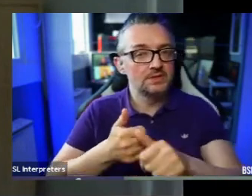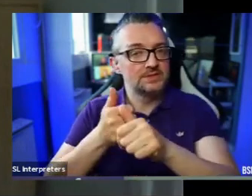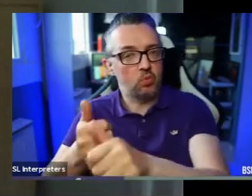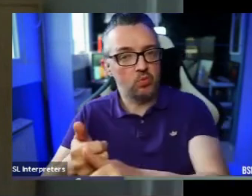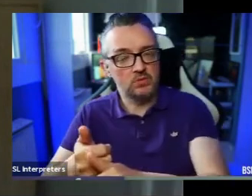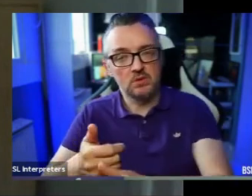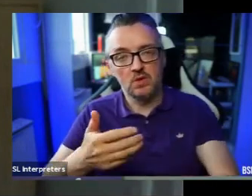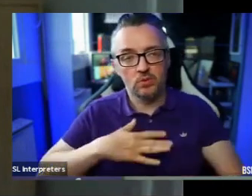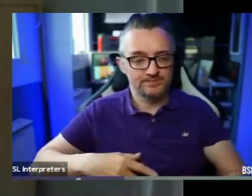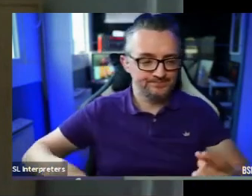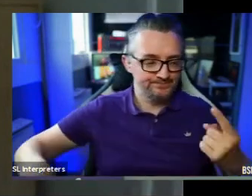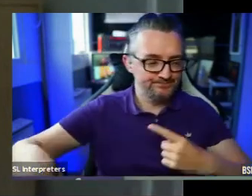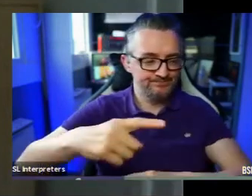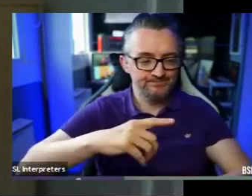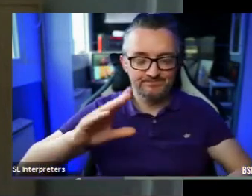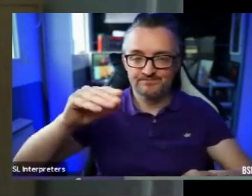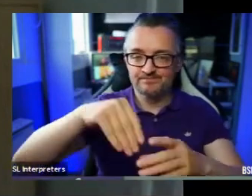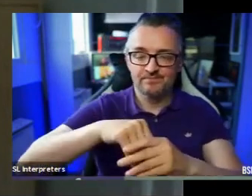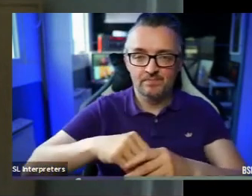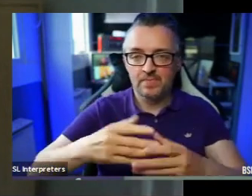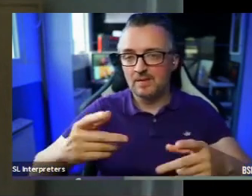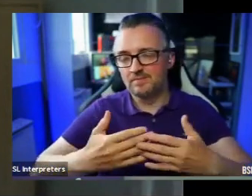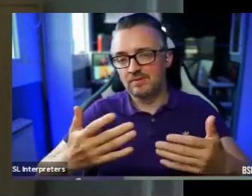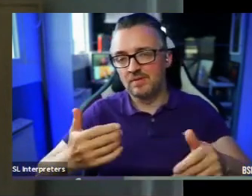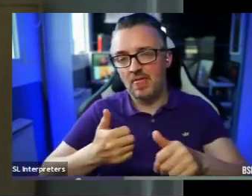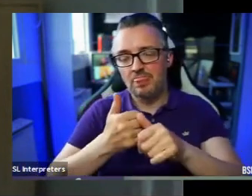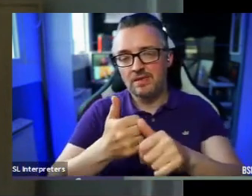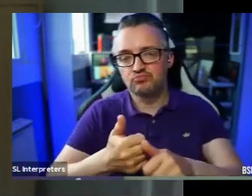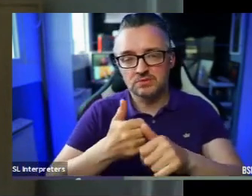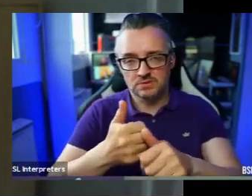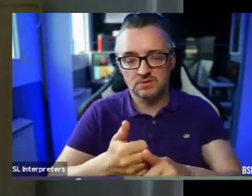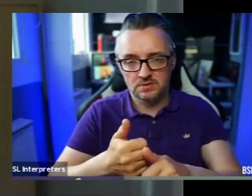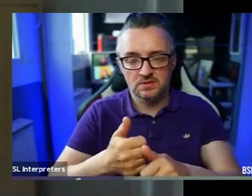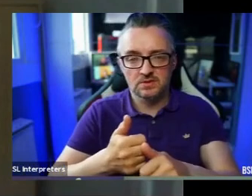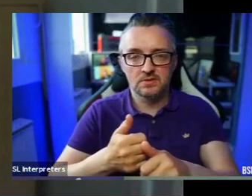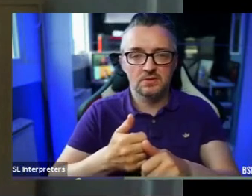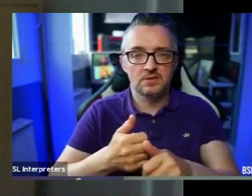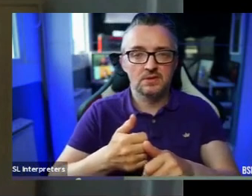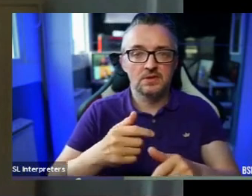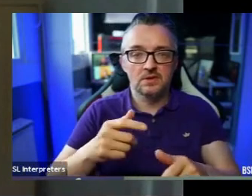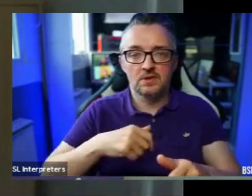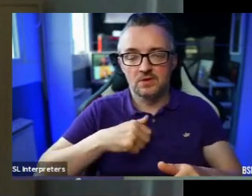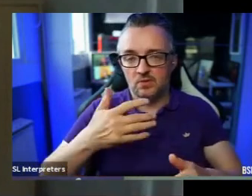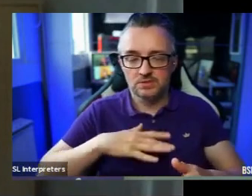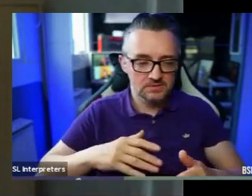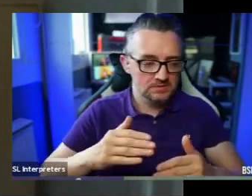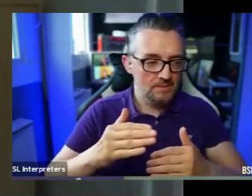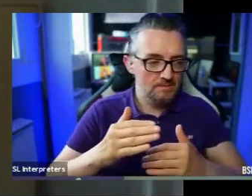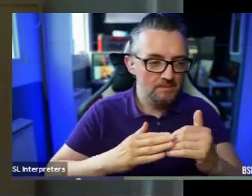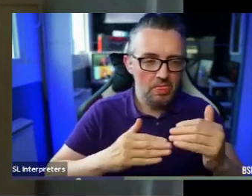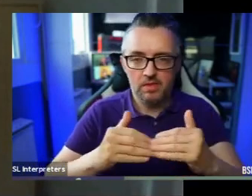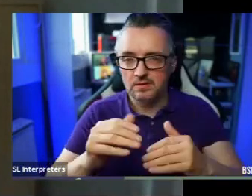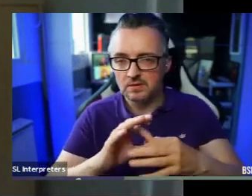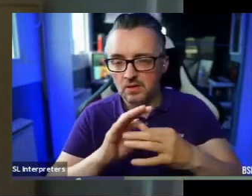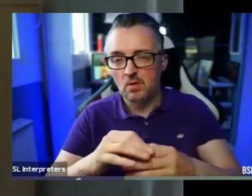and support to go and join in a whole raft of therapeutic group activities 24/7 a day. We'll build that in coming years,